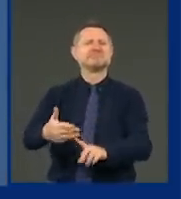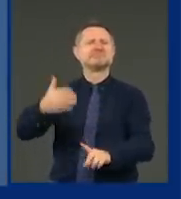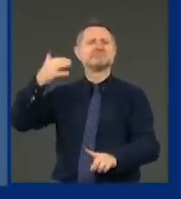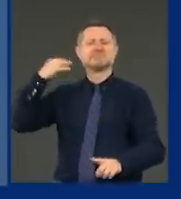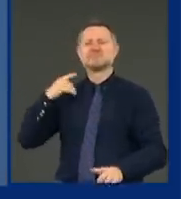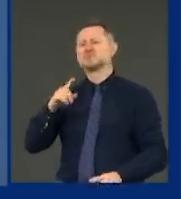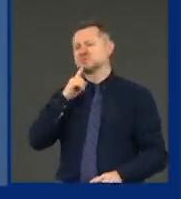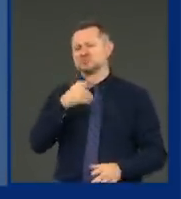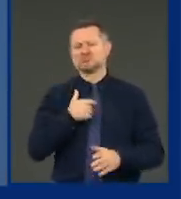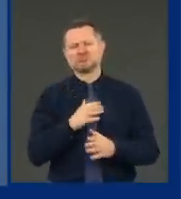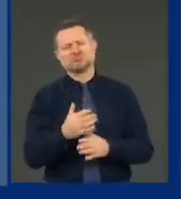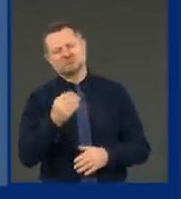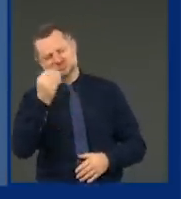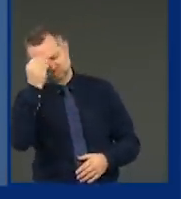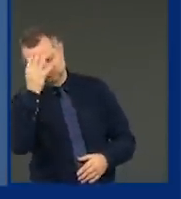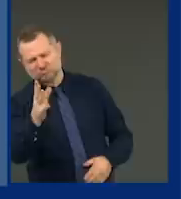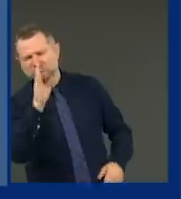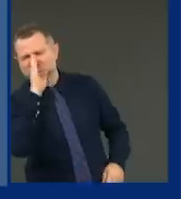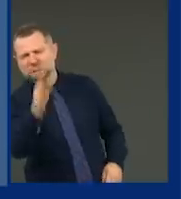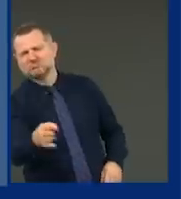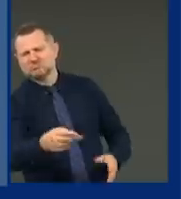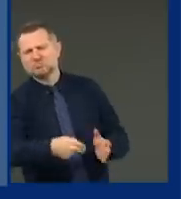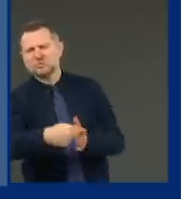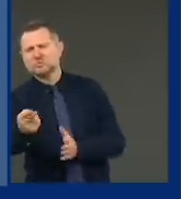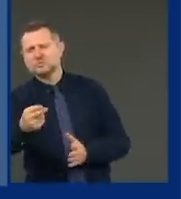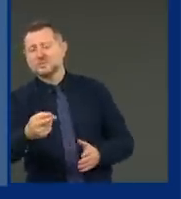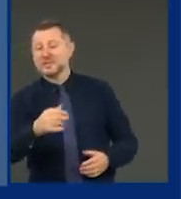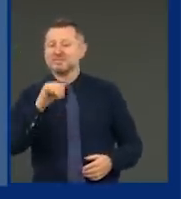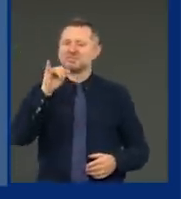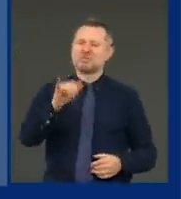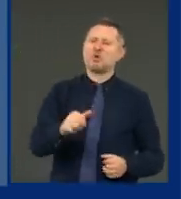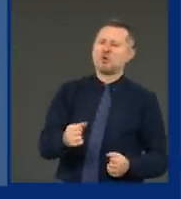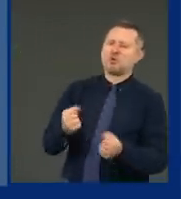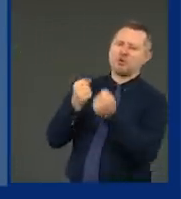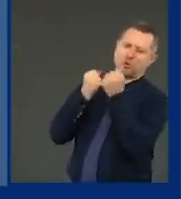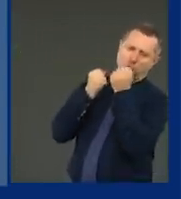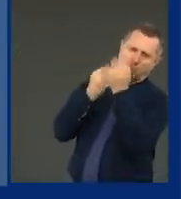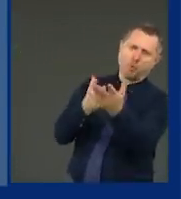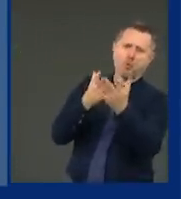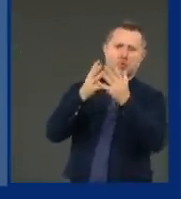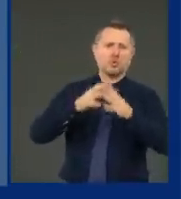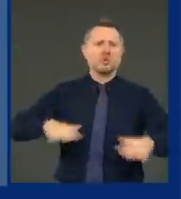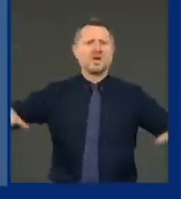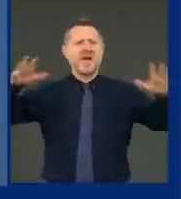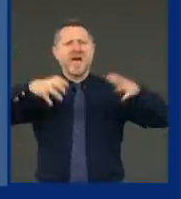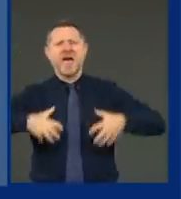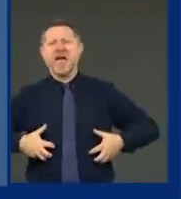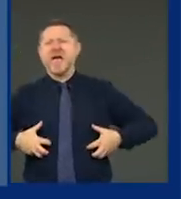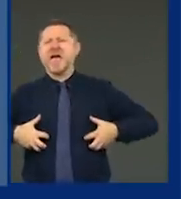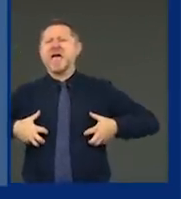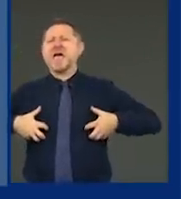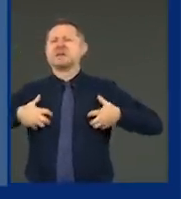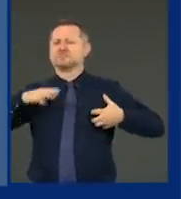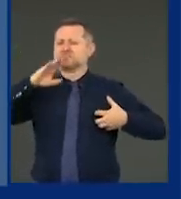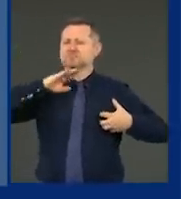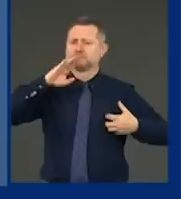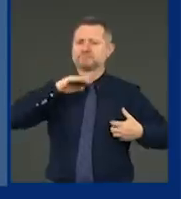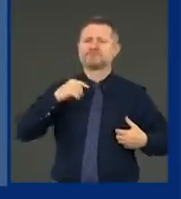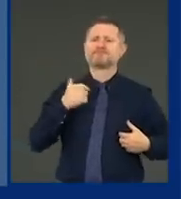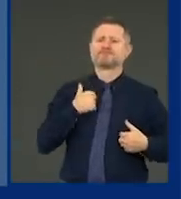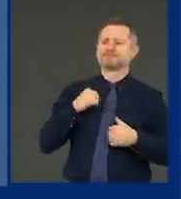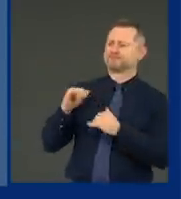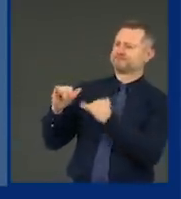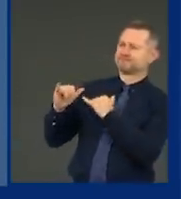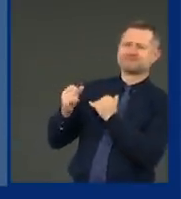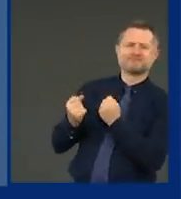what's behind this anger and frustration. And I share the outrage